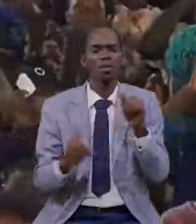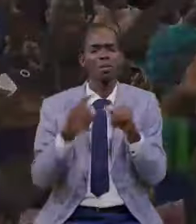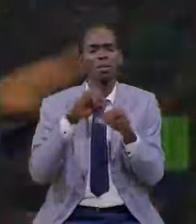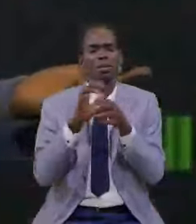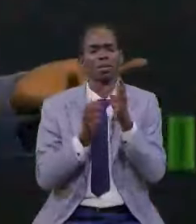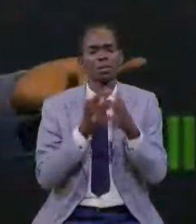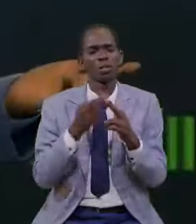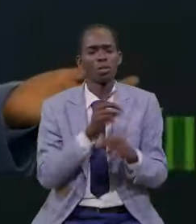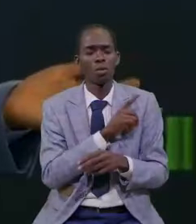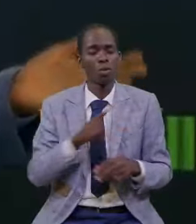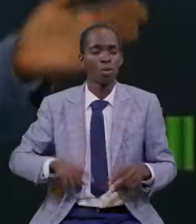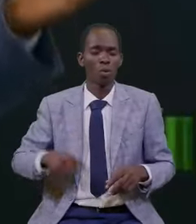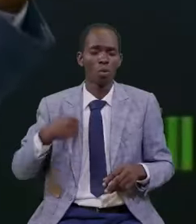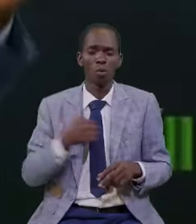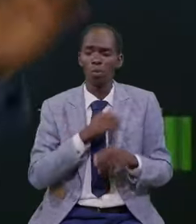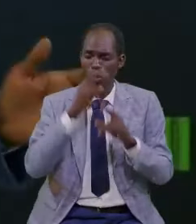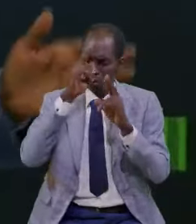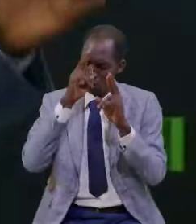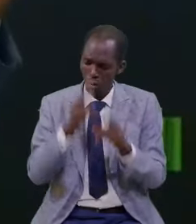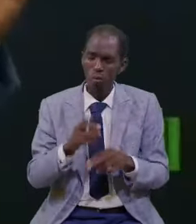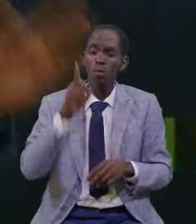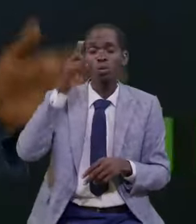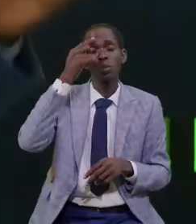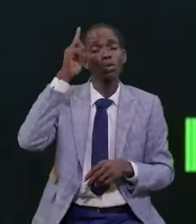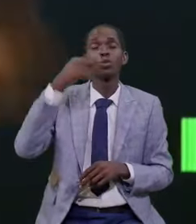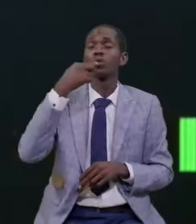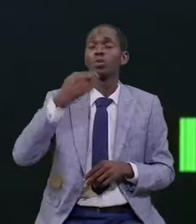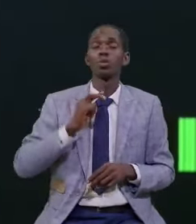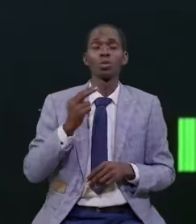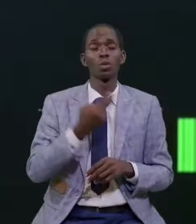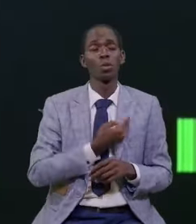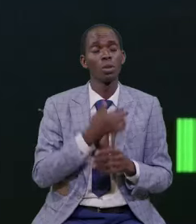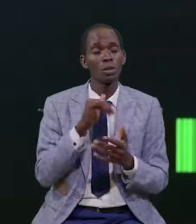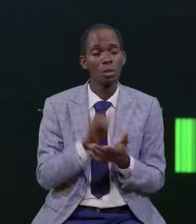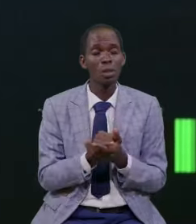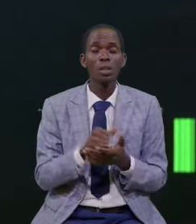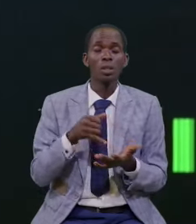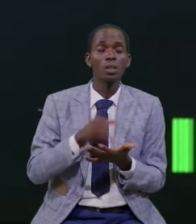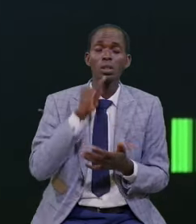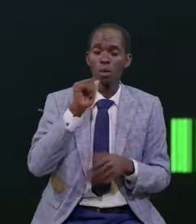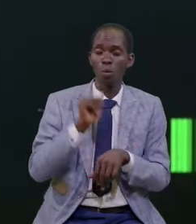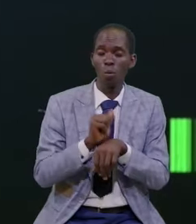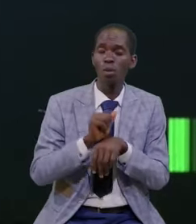honor you because you told us that the work you must do. And it